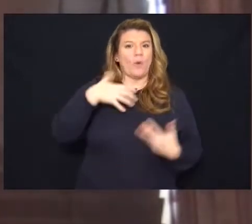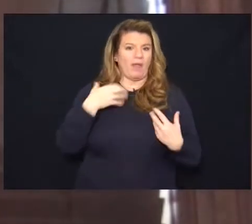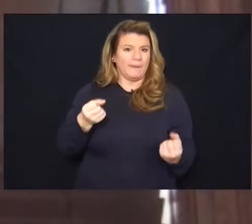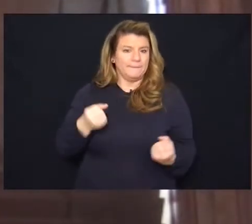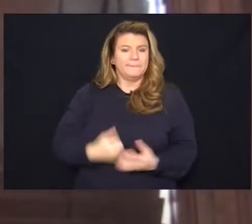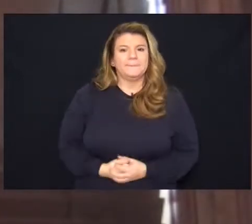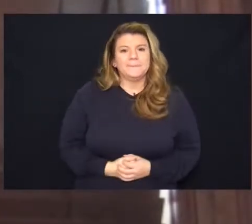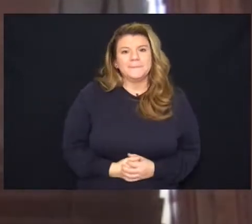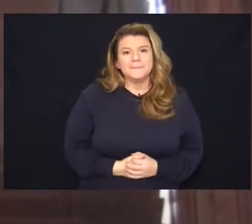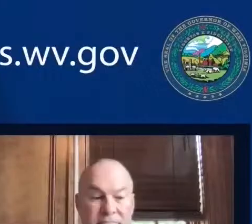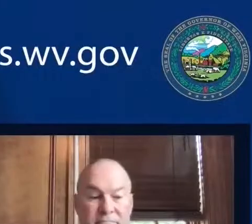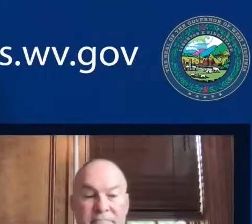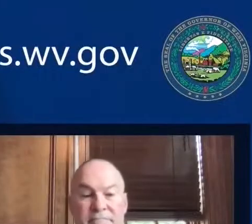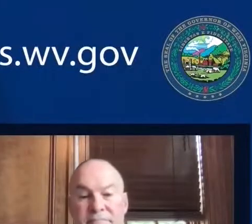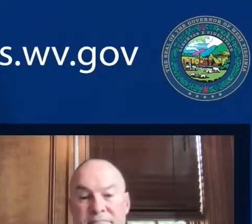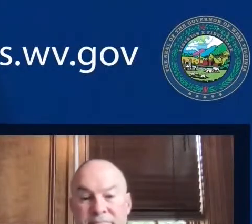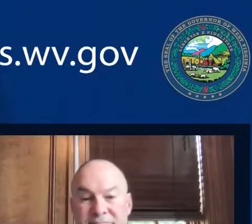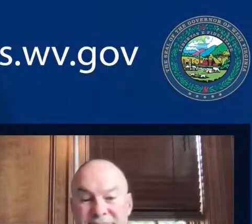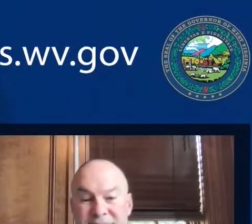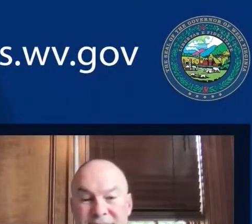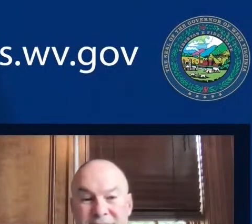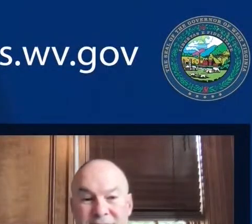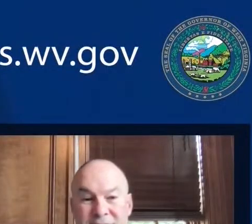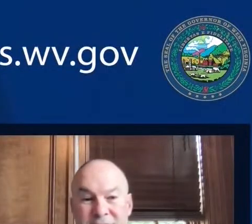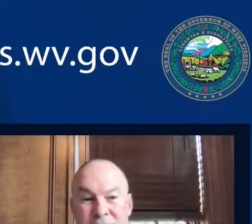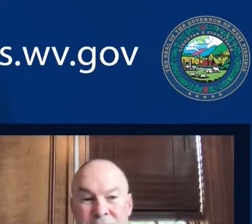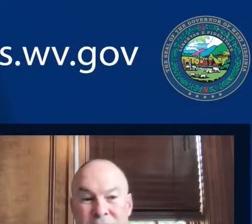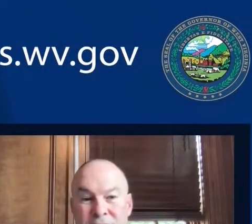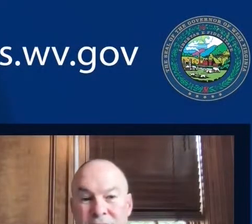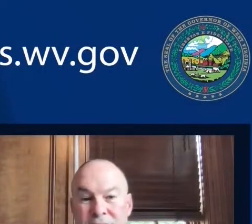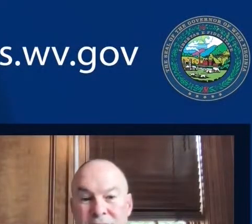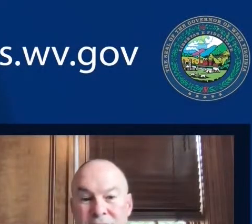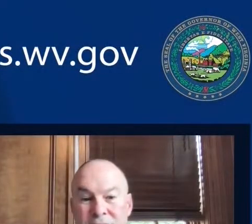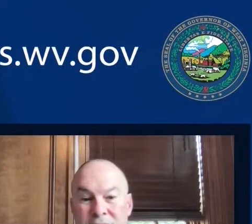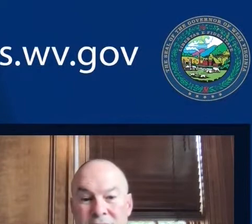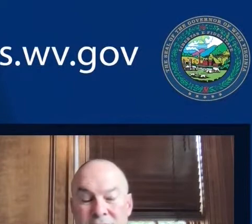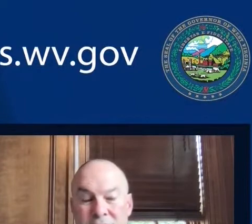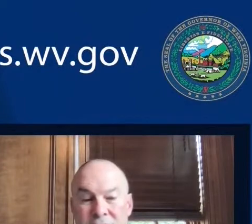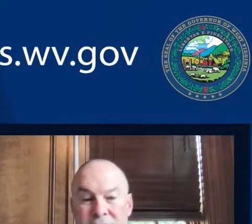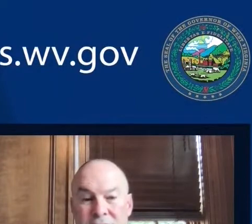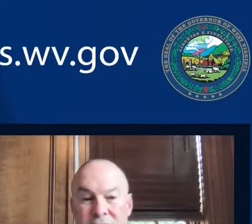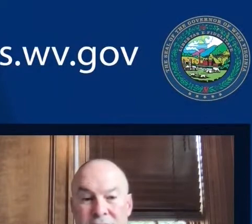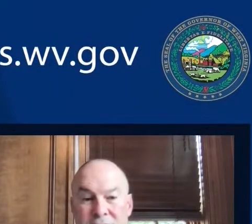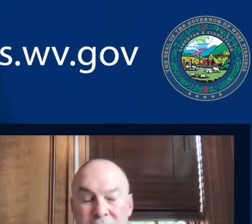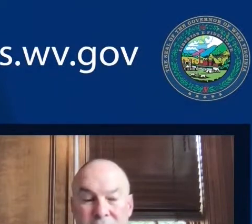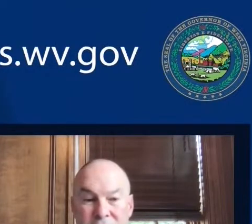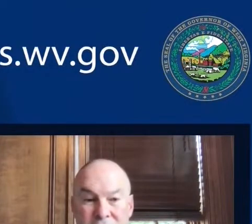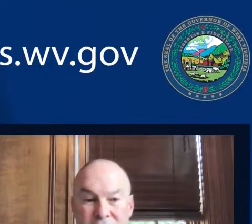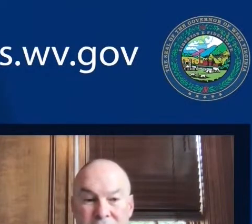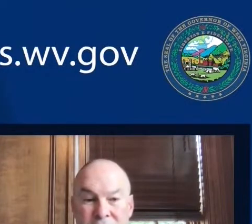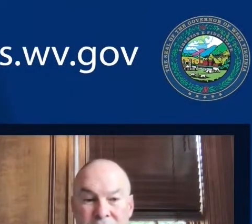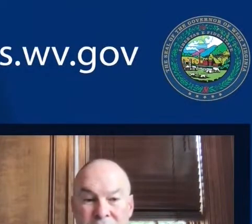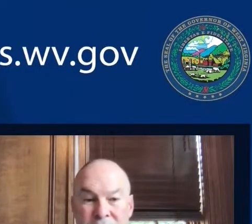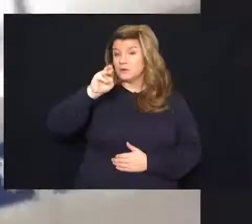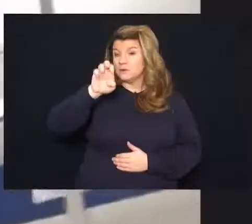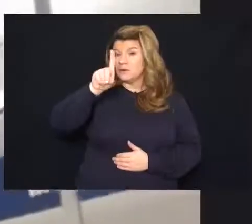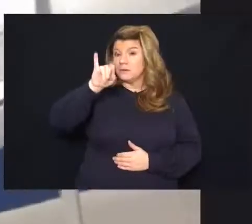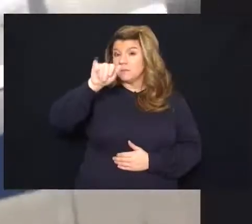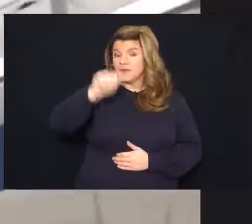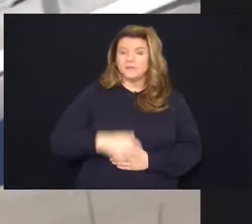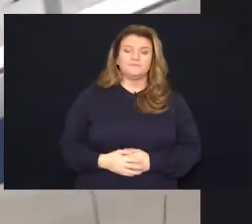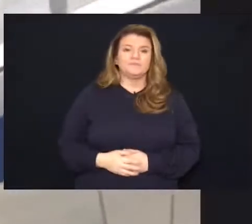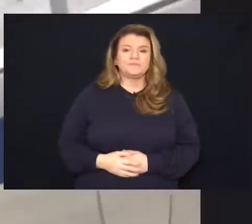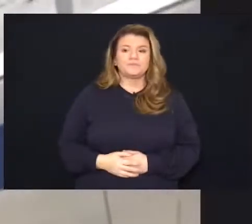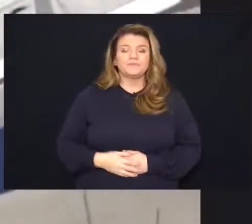you. All right, thank you, Paul. Next, we'll go to Mark Curtis with Nexstar Media. Good afternoon, everyone, and I would like to send